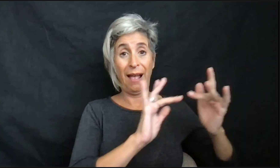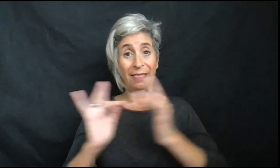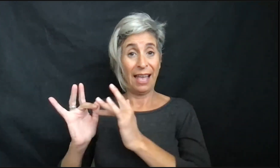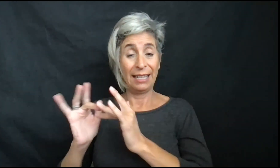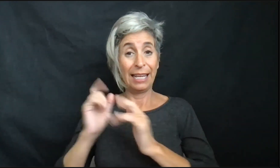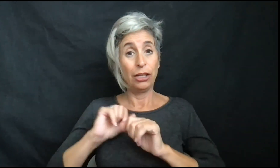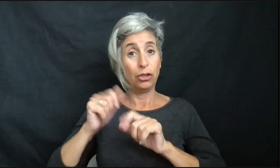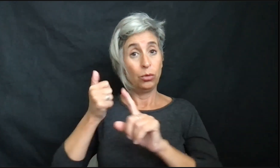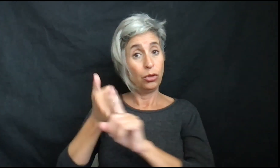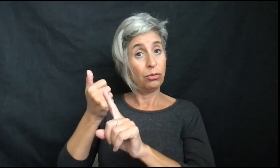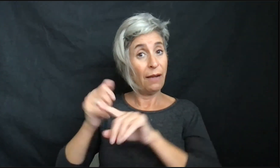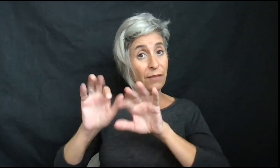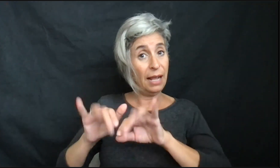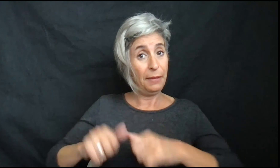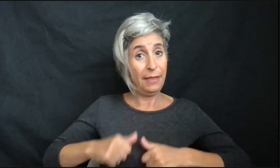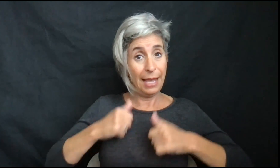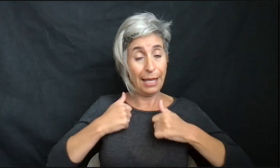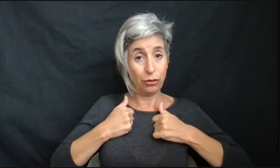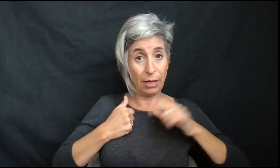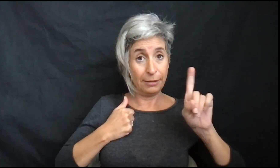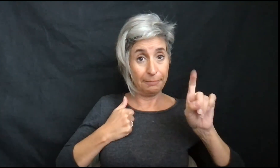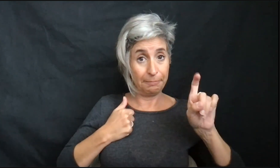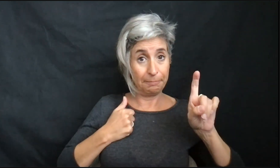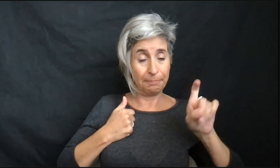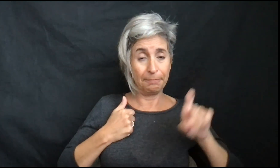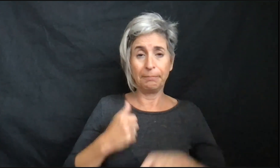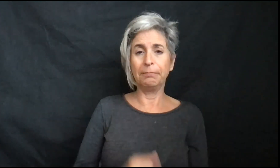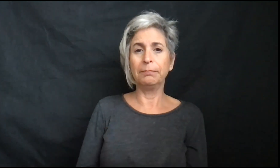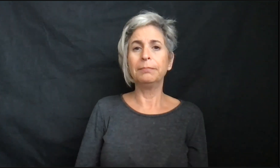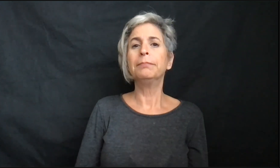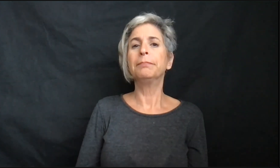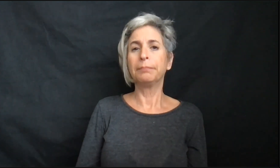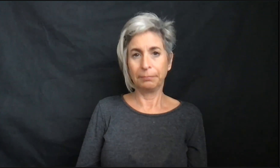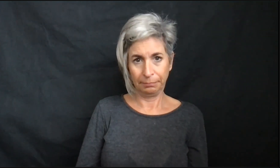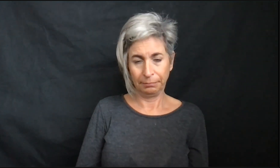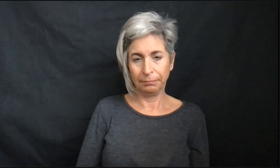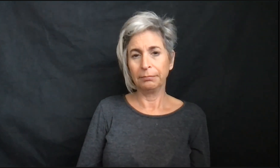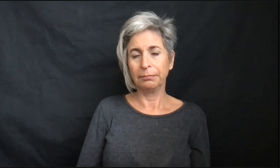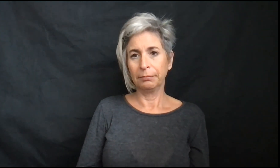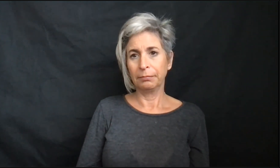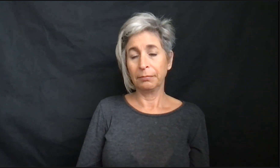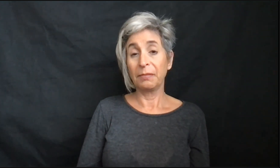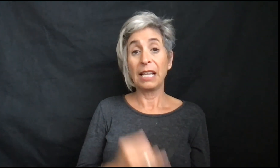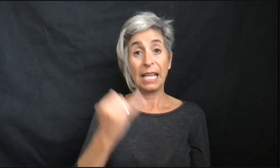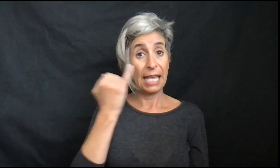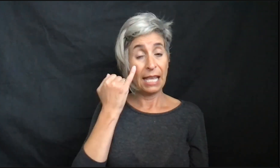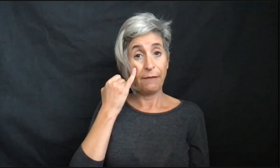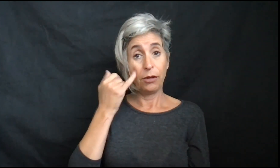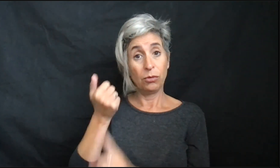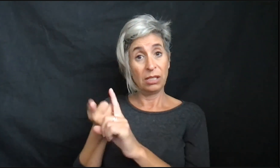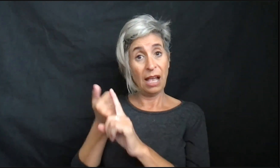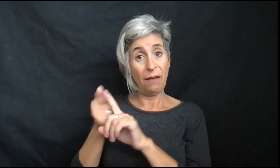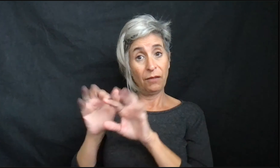address? I think that's more of a software question. It is. So if they manually type in the